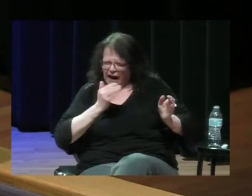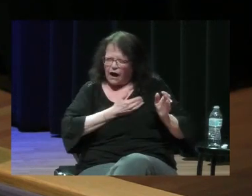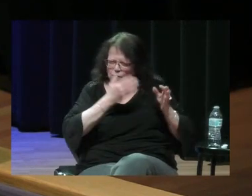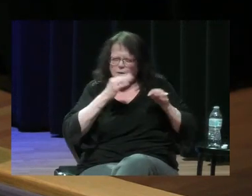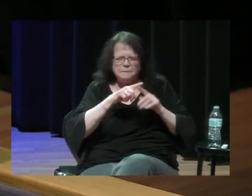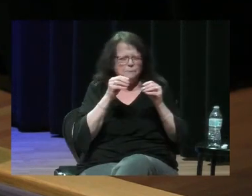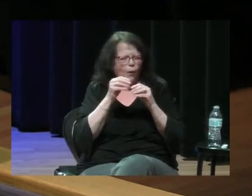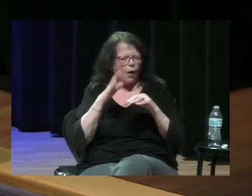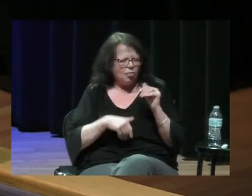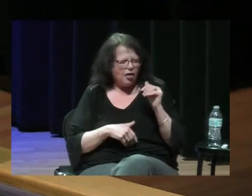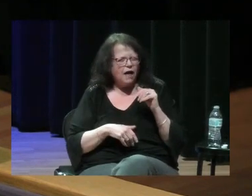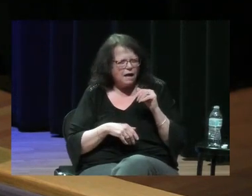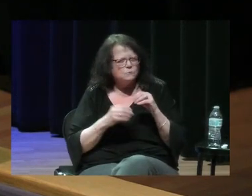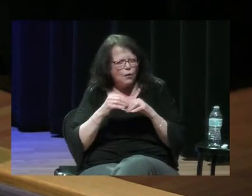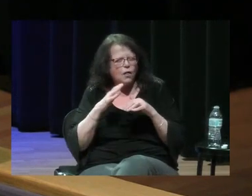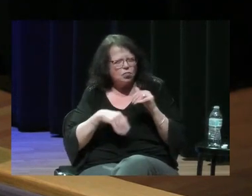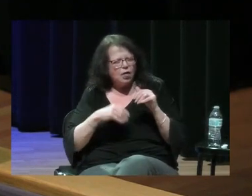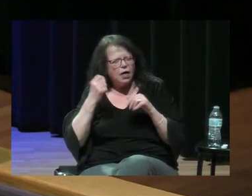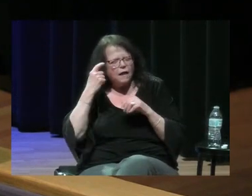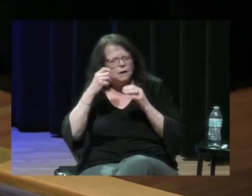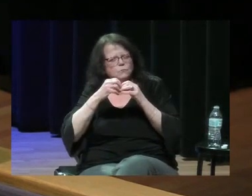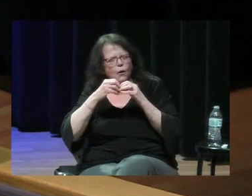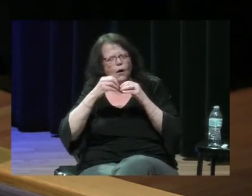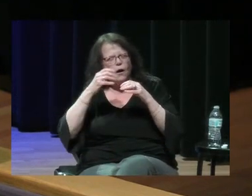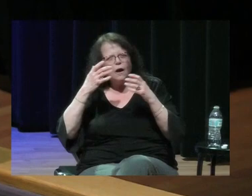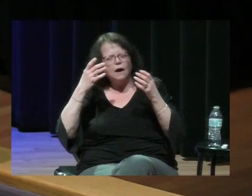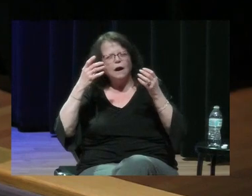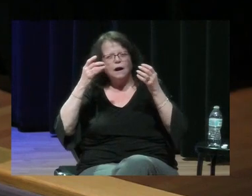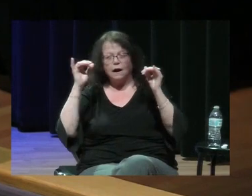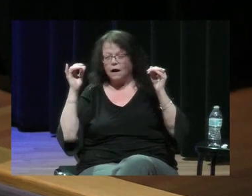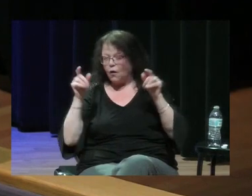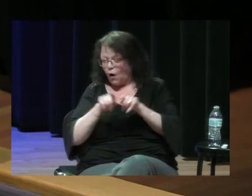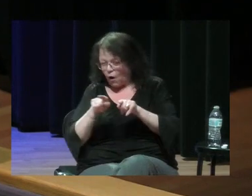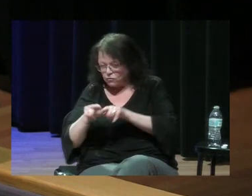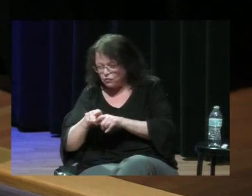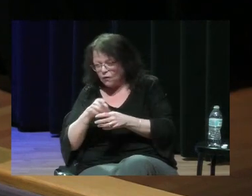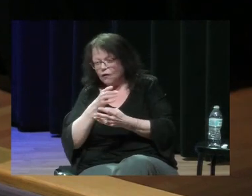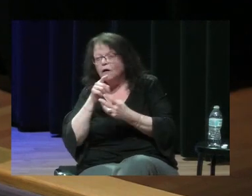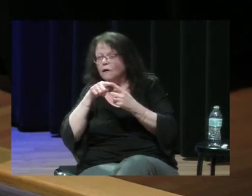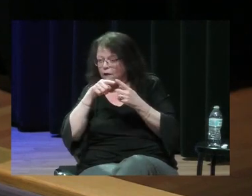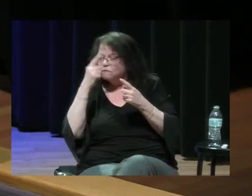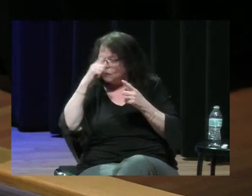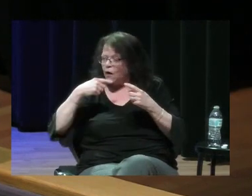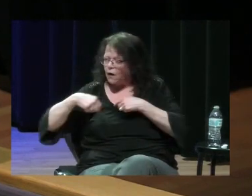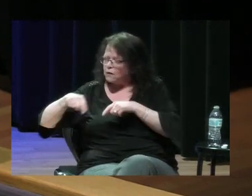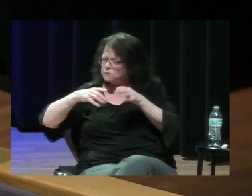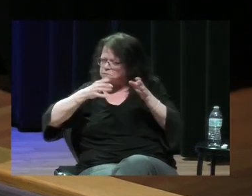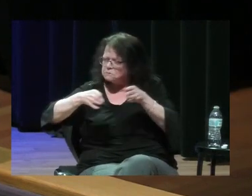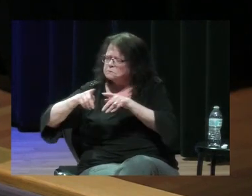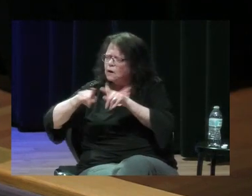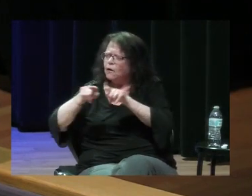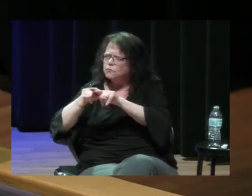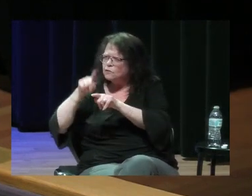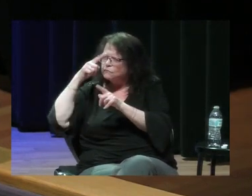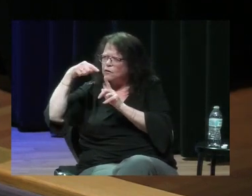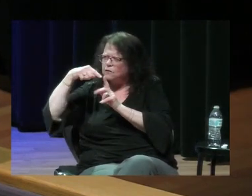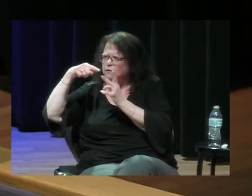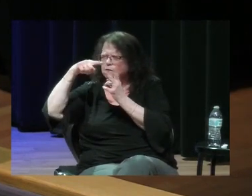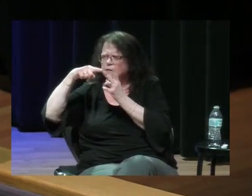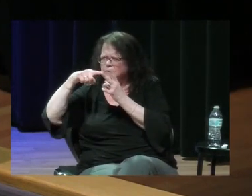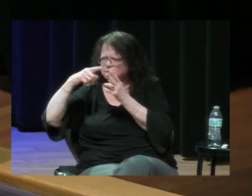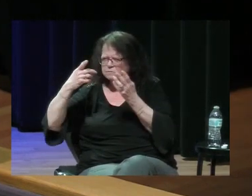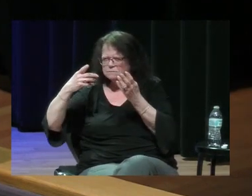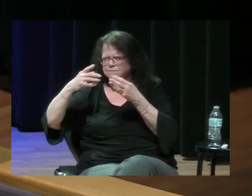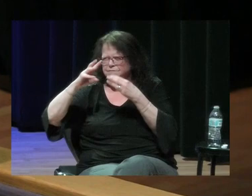about what we want it to be in our society. And I think we're asking those questions. I think particularly we're asking those questions about children and